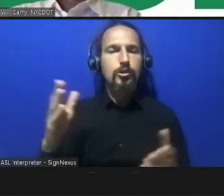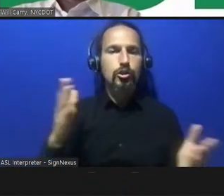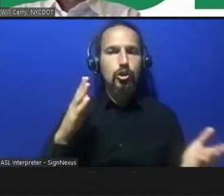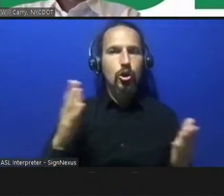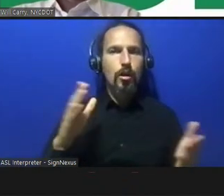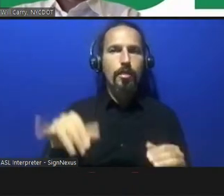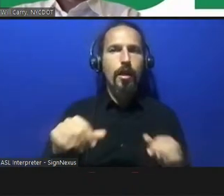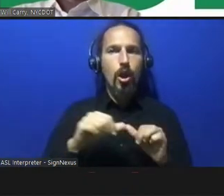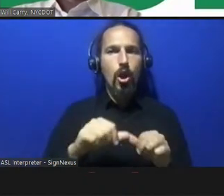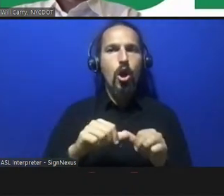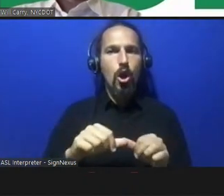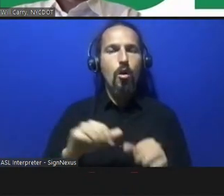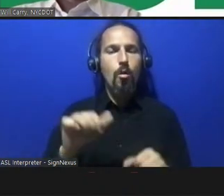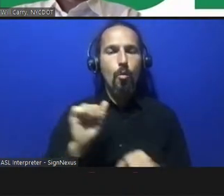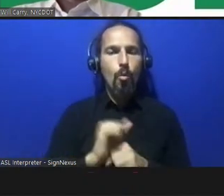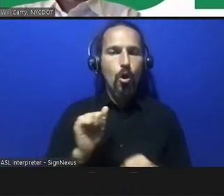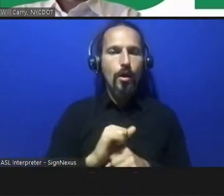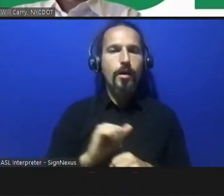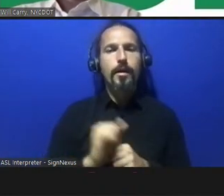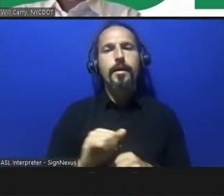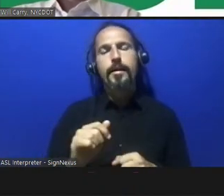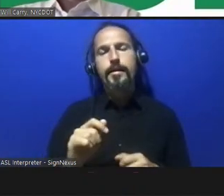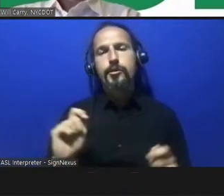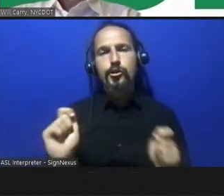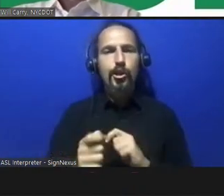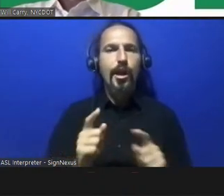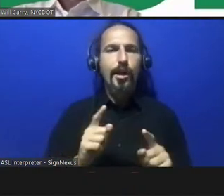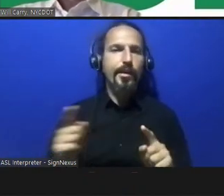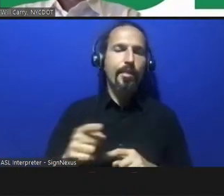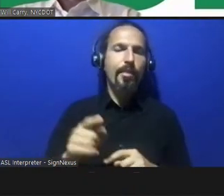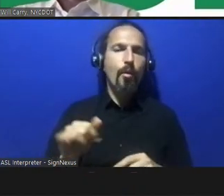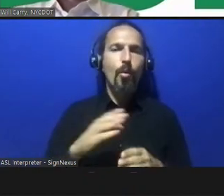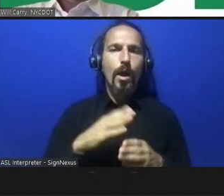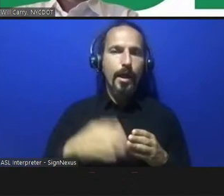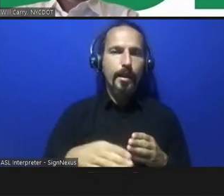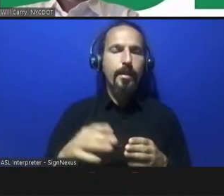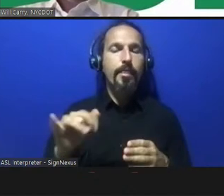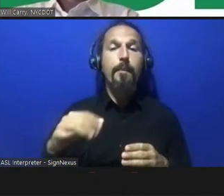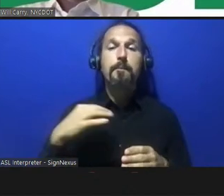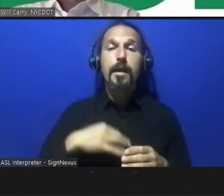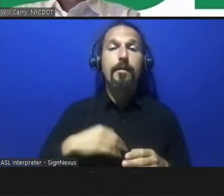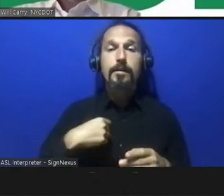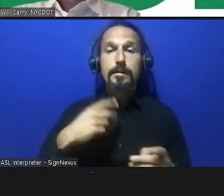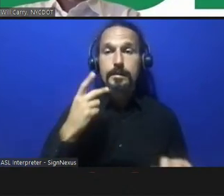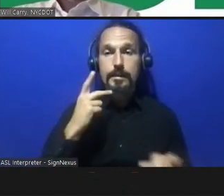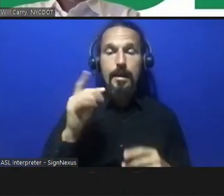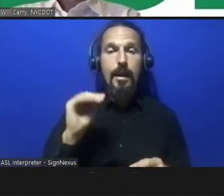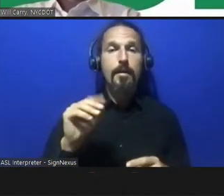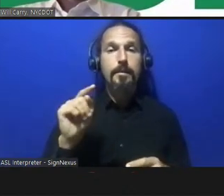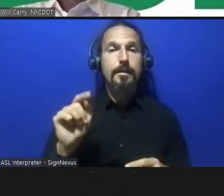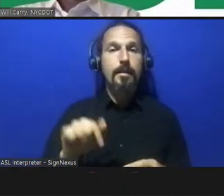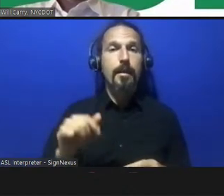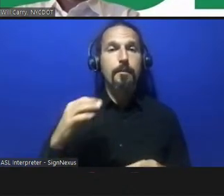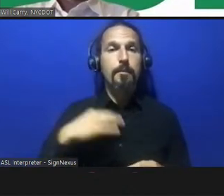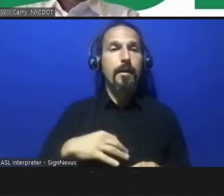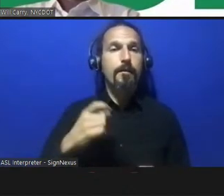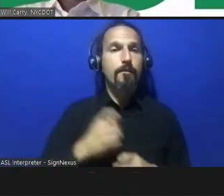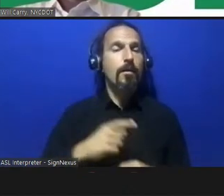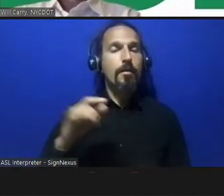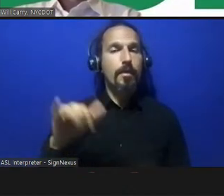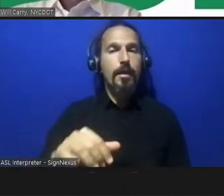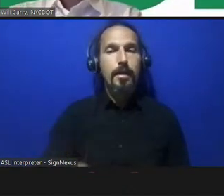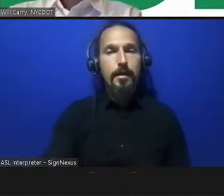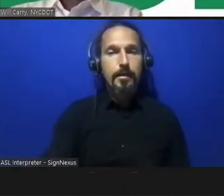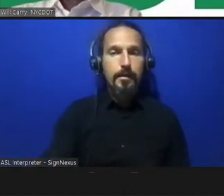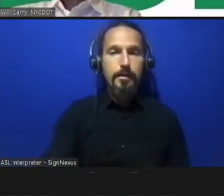ongoing work and detours on the weekend you know the only benefit i really see is the mta benefiting from this you know i